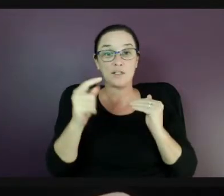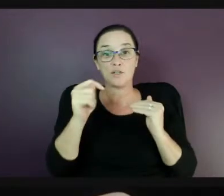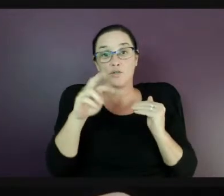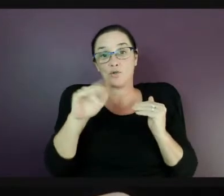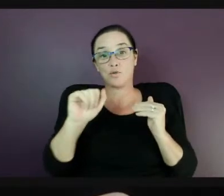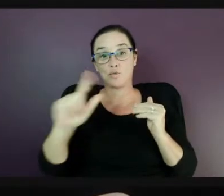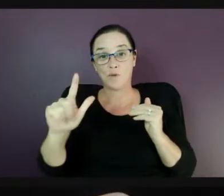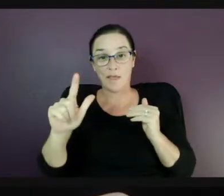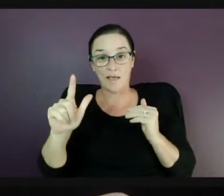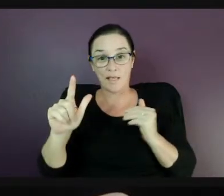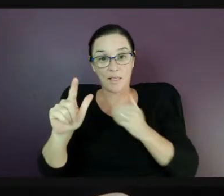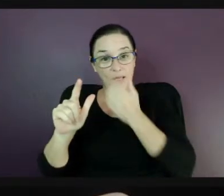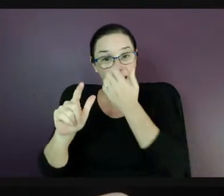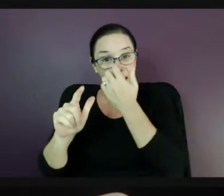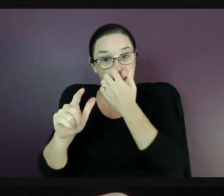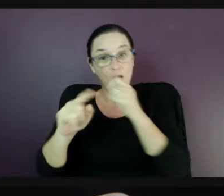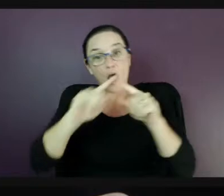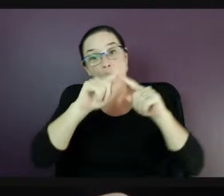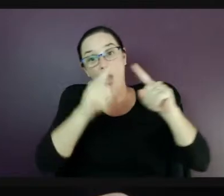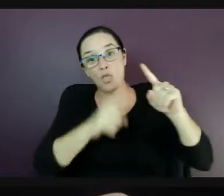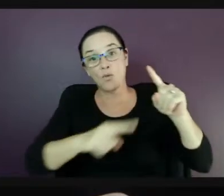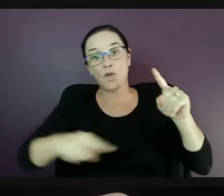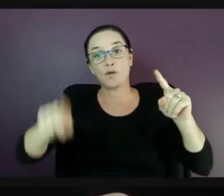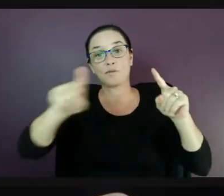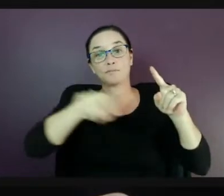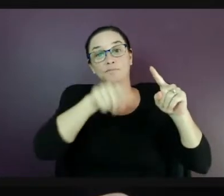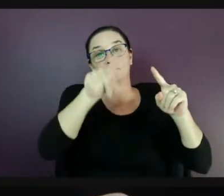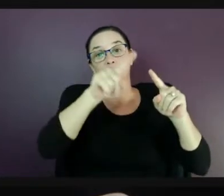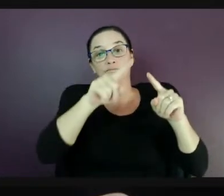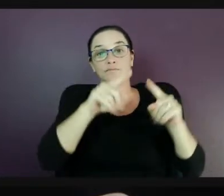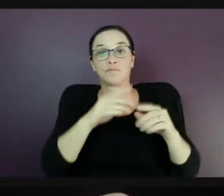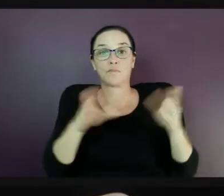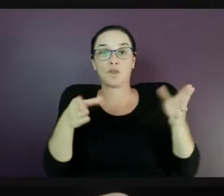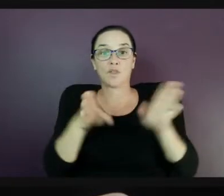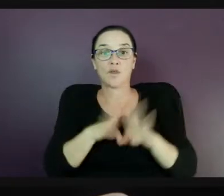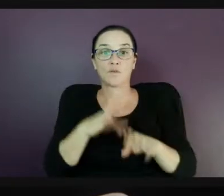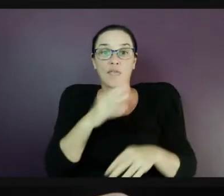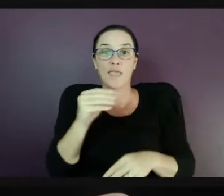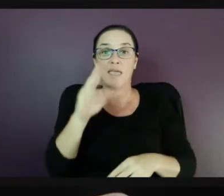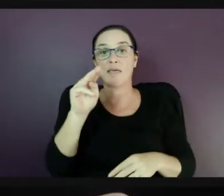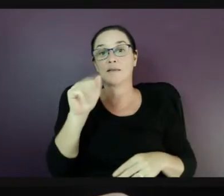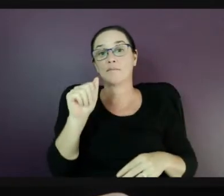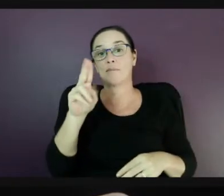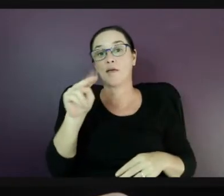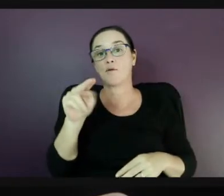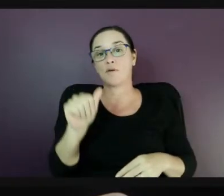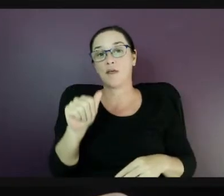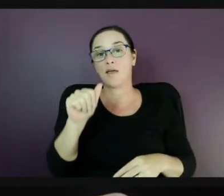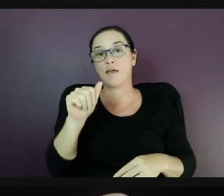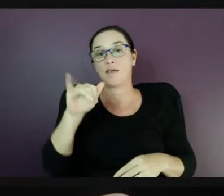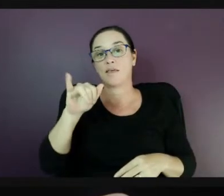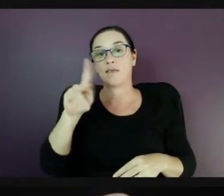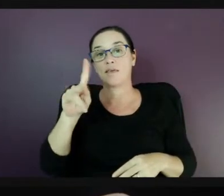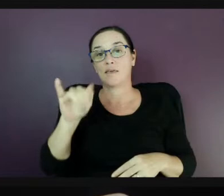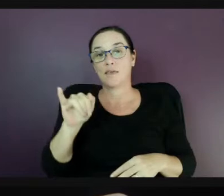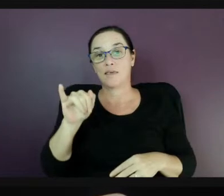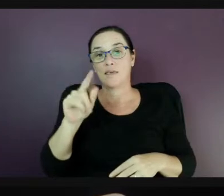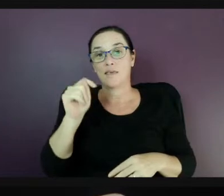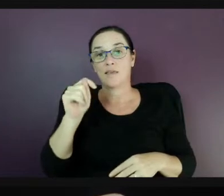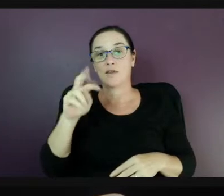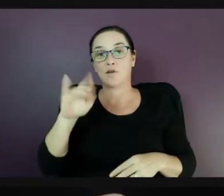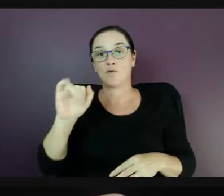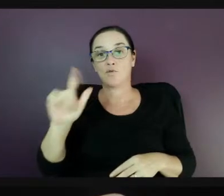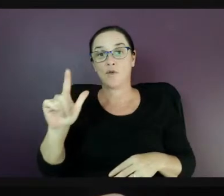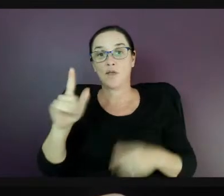around the Pepeyao cabin around the overlook as well. That's all closed. They've closed the Mauna Iki trail that goes to the Kulanao Kuaiki